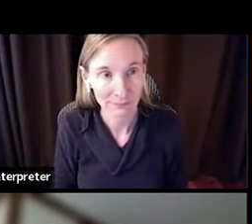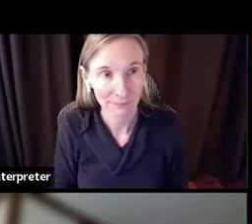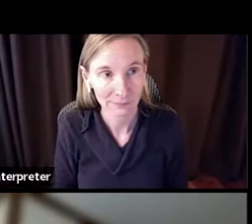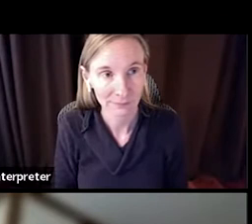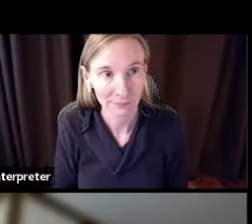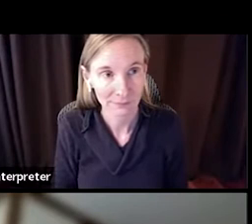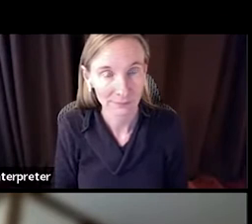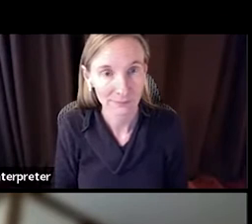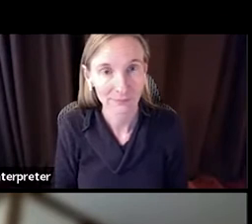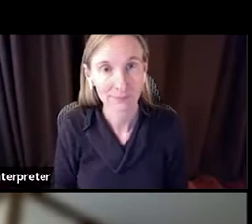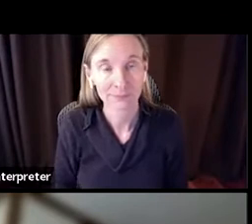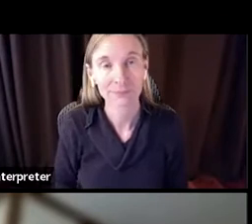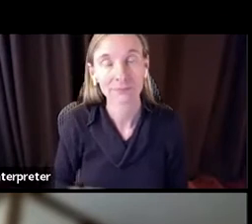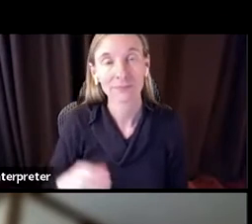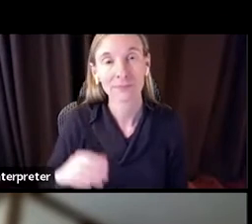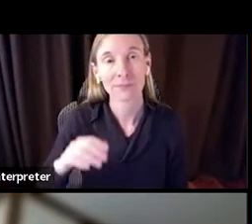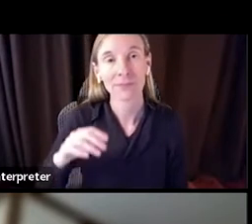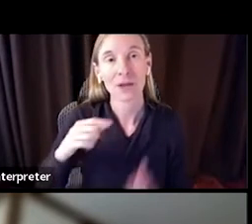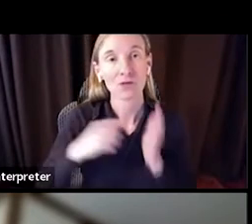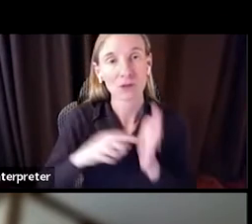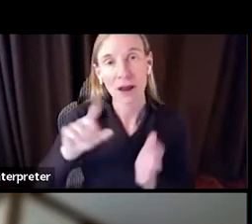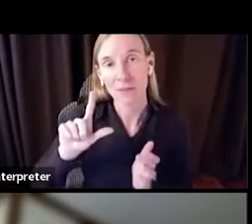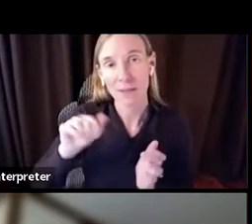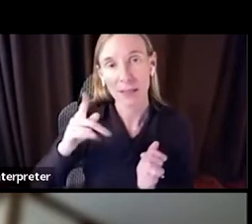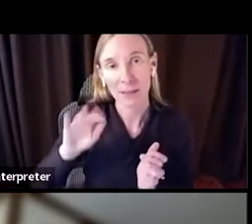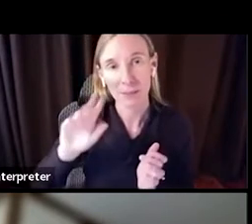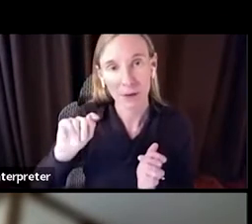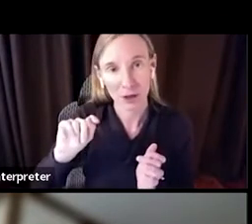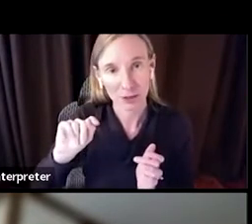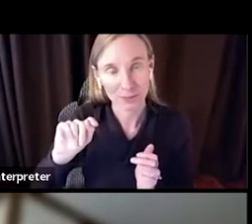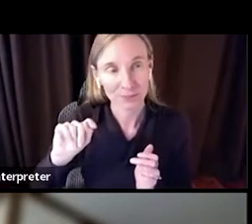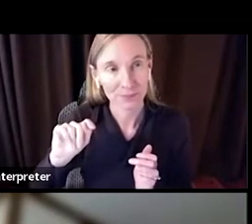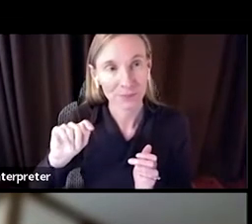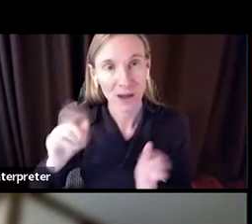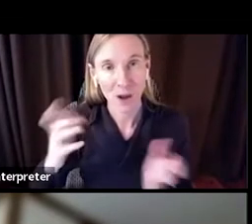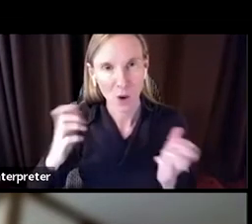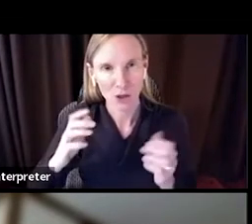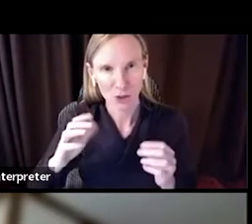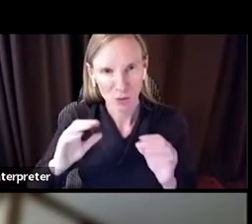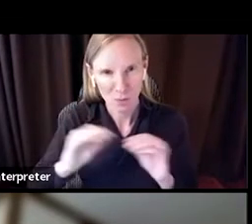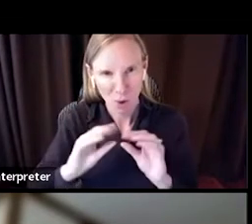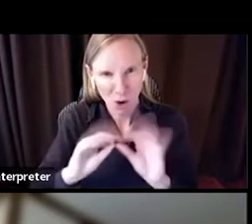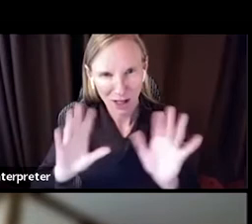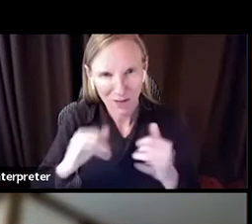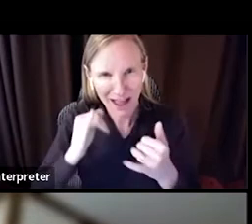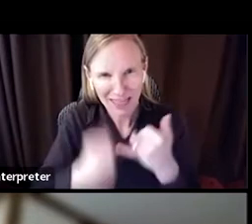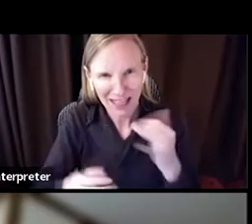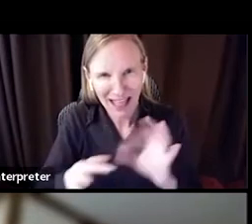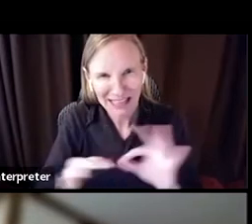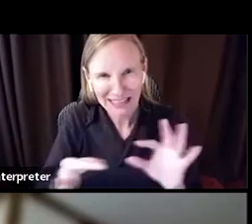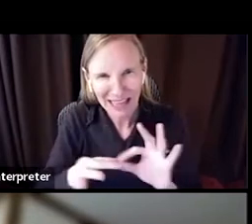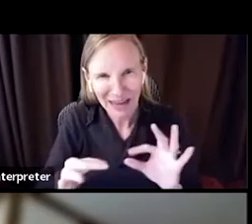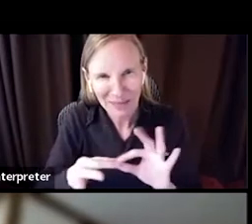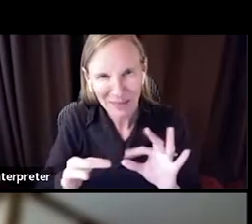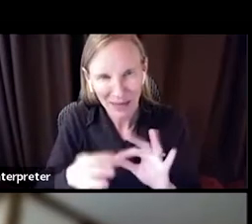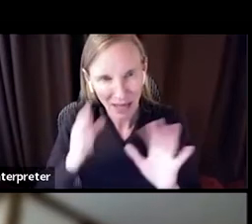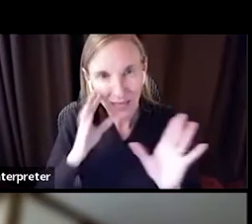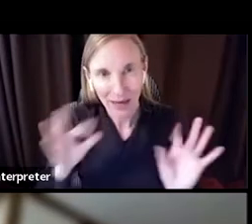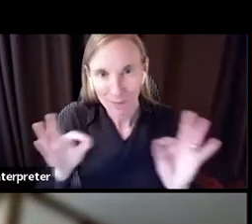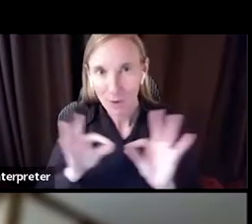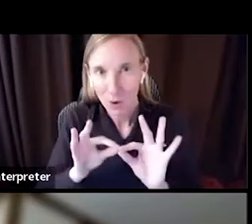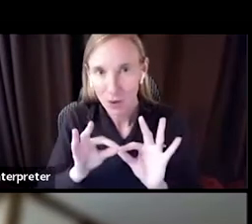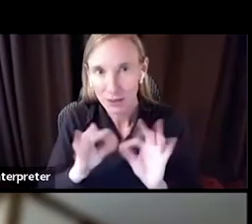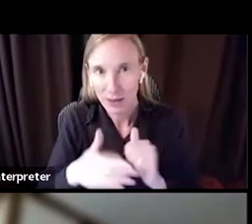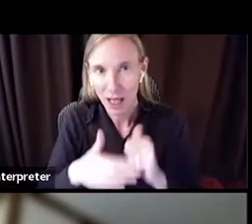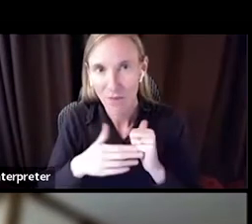the chair, Bill Lippert. Thank you, Nyssa. I would like to just further clarify the last statement that you made, which I think is important and helpful